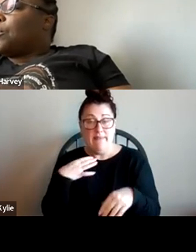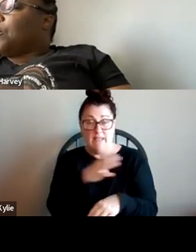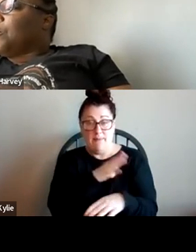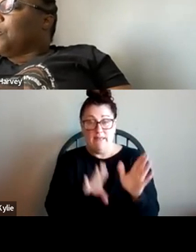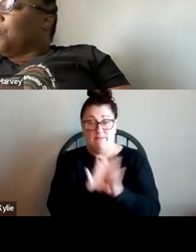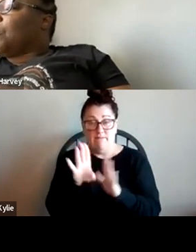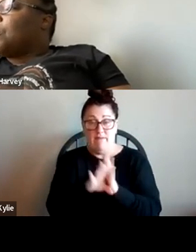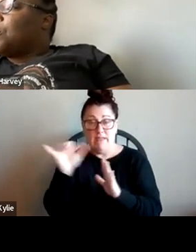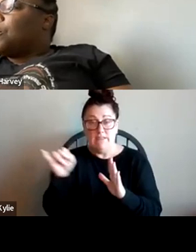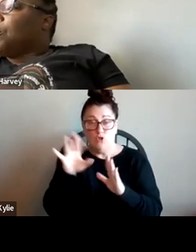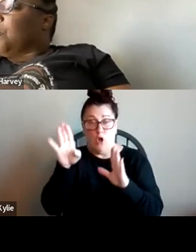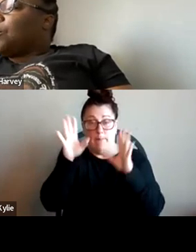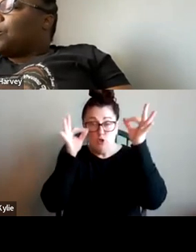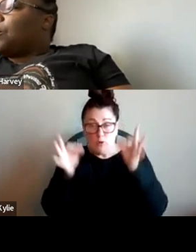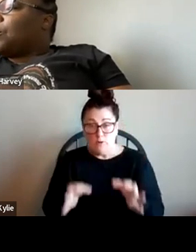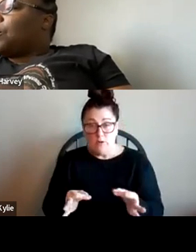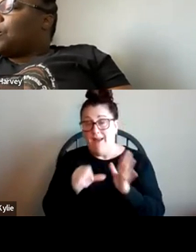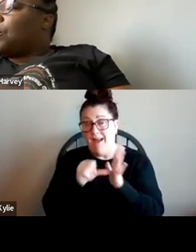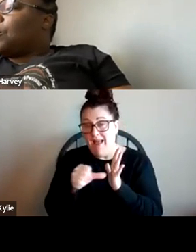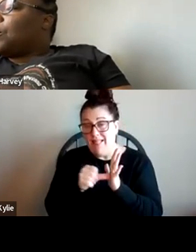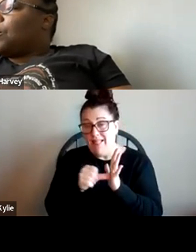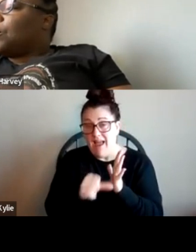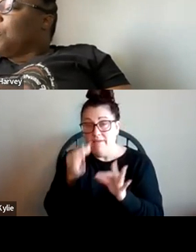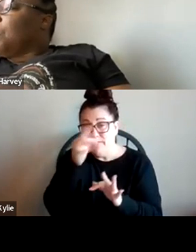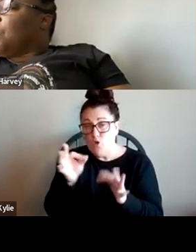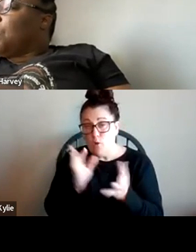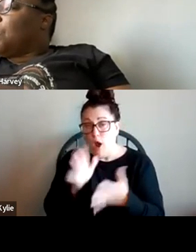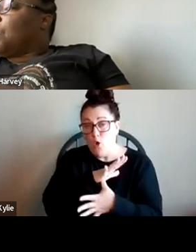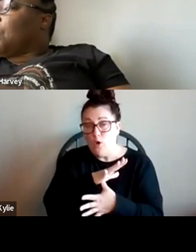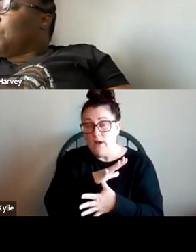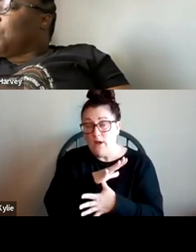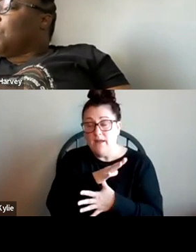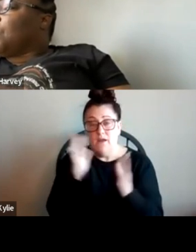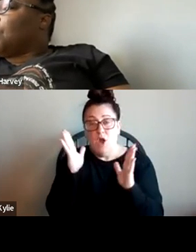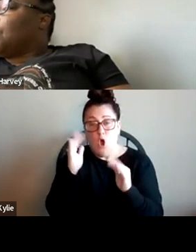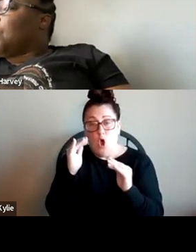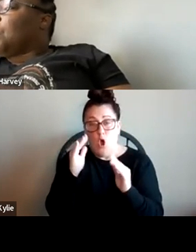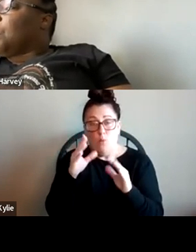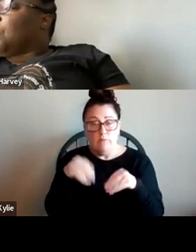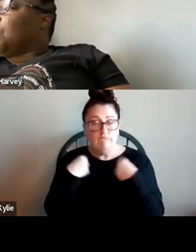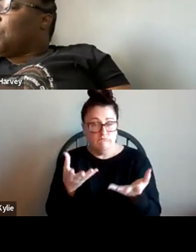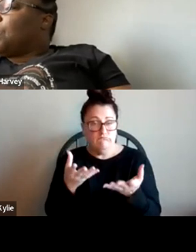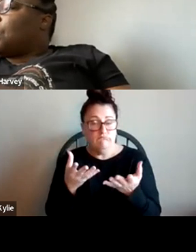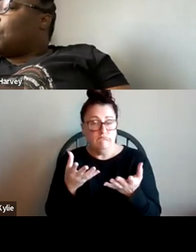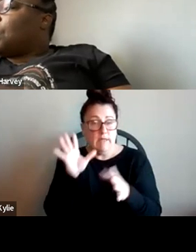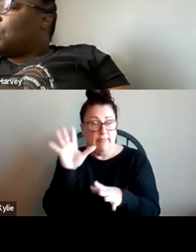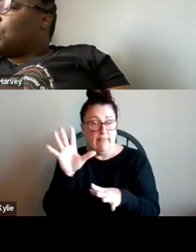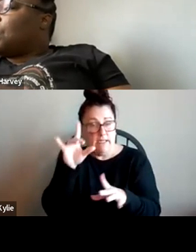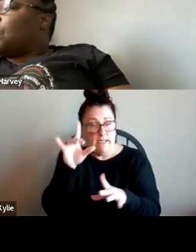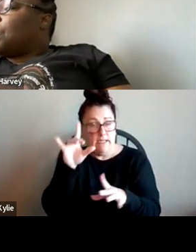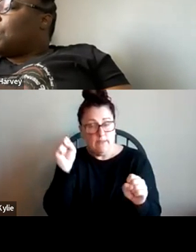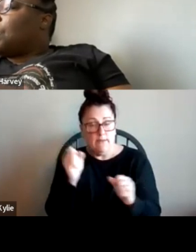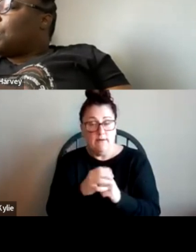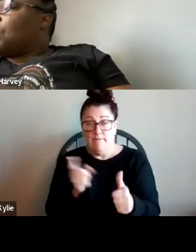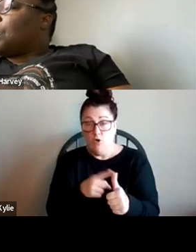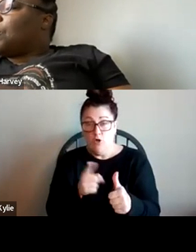develops a job description, we'd like to highlight a few priority areas that we hope will be embodied in the next superintendent.